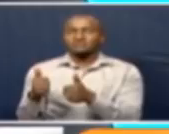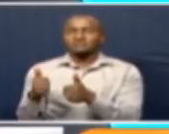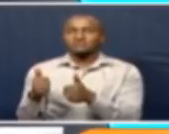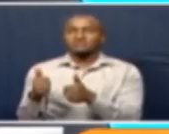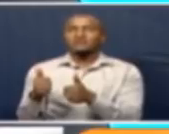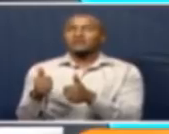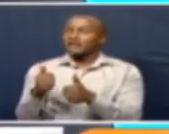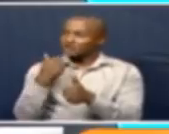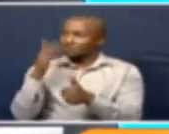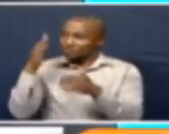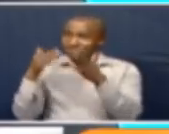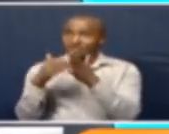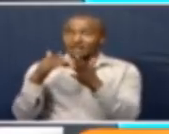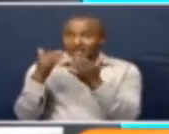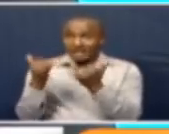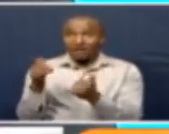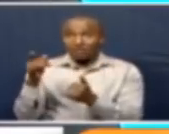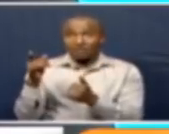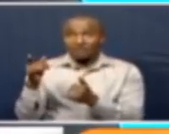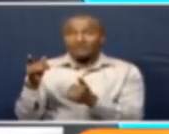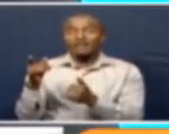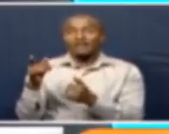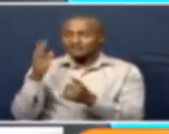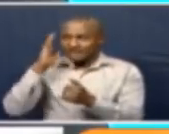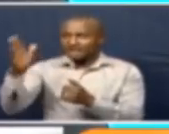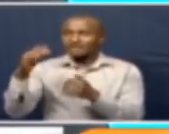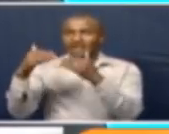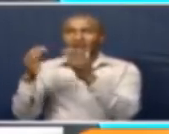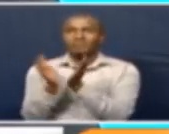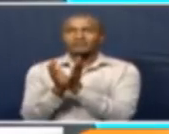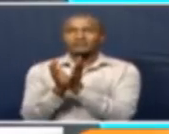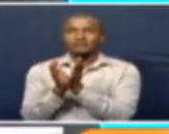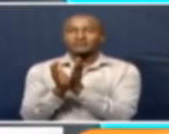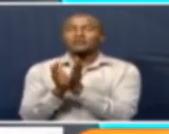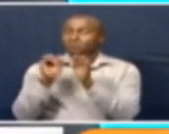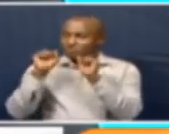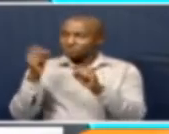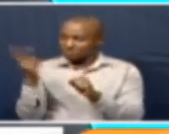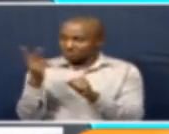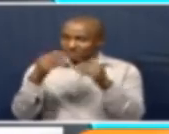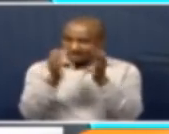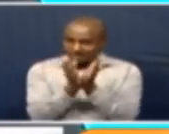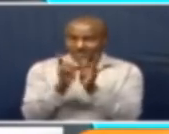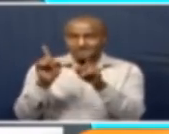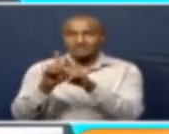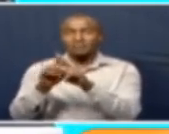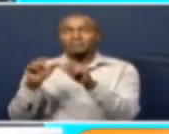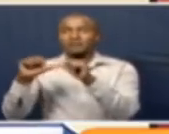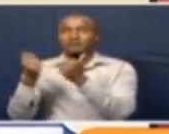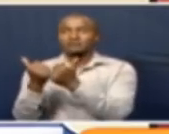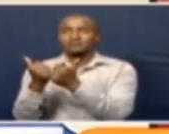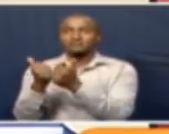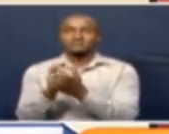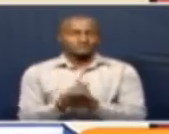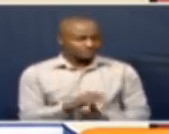that I'm going to sue them. Yeah. And this time I was actually dealing with the company itself. Mm-hmm. So it can be both agencies and companies as well. Right, right. Yeah. Steve,